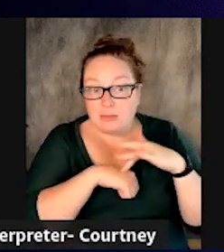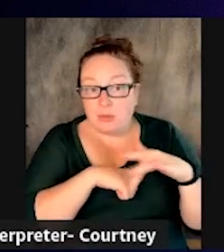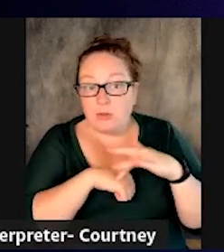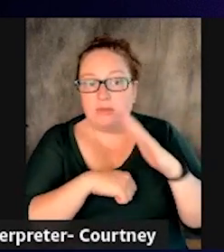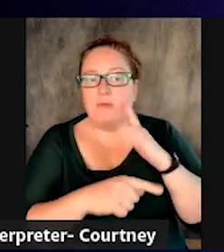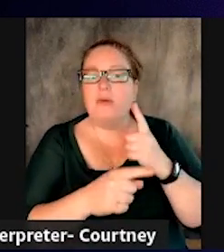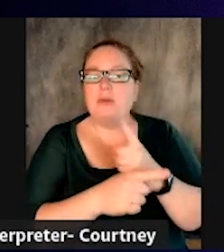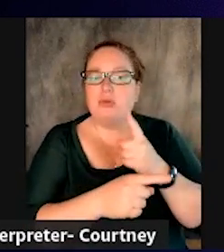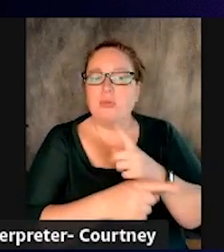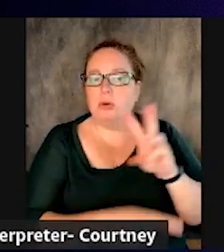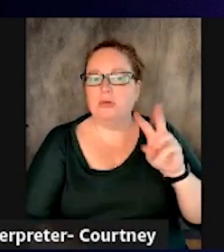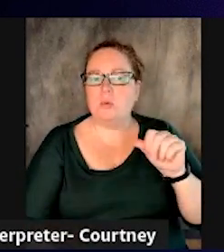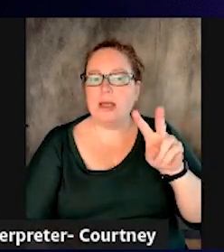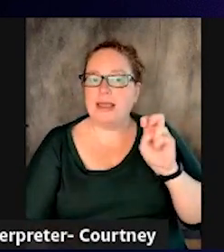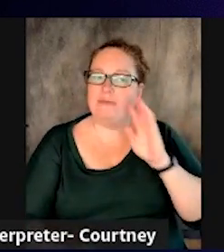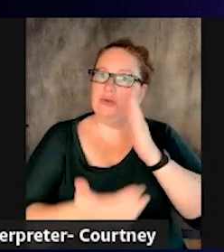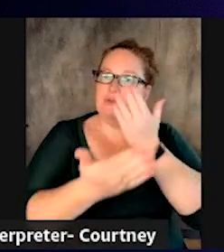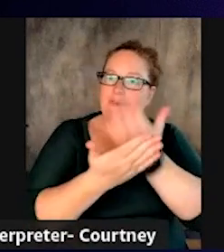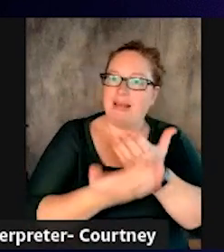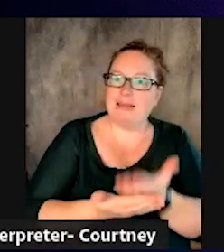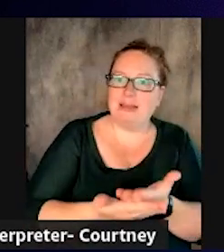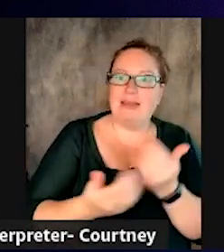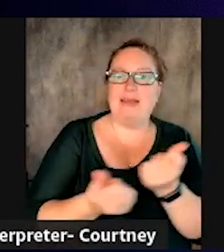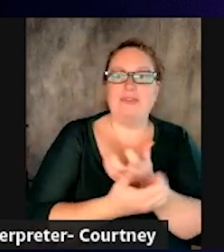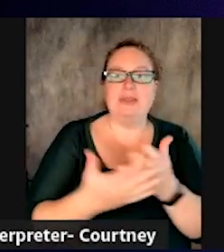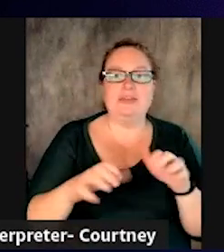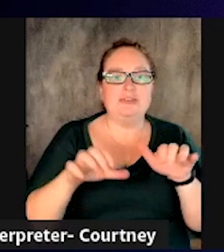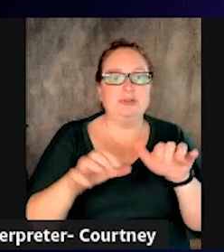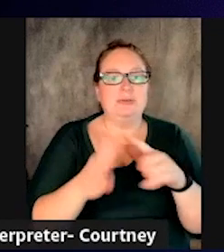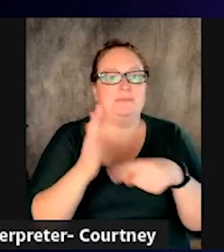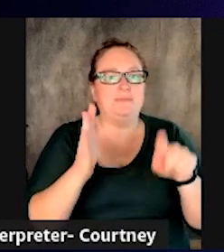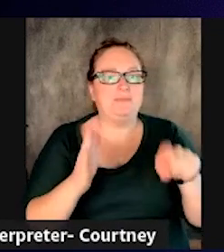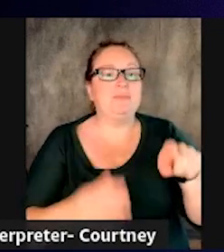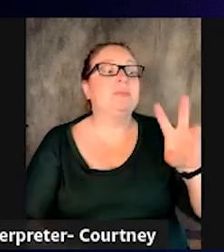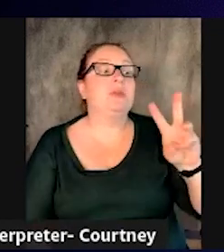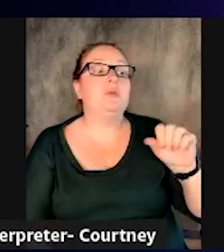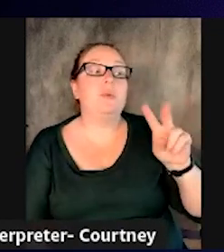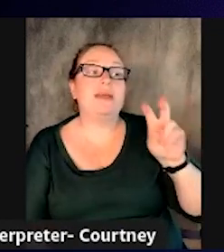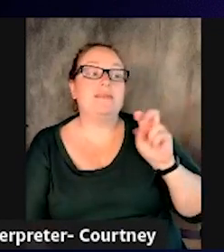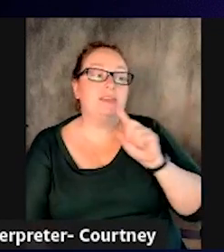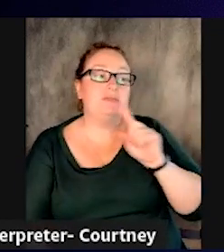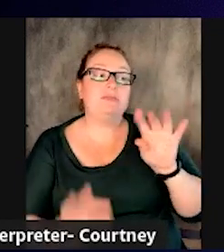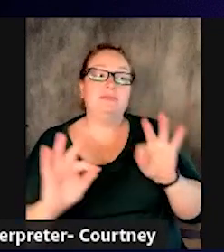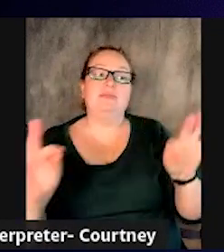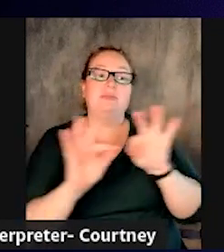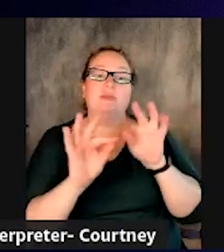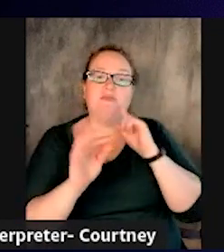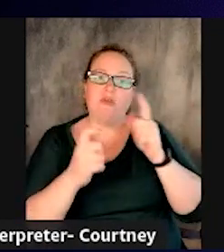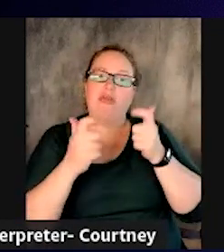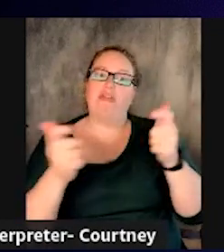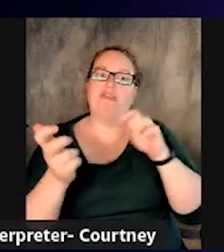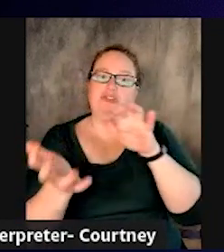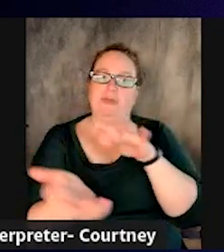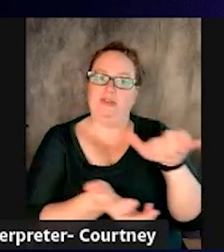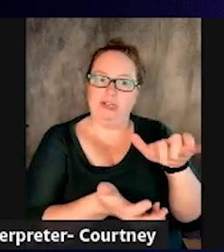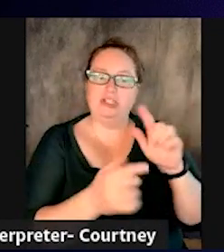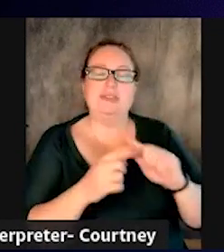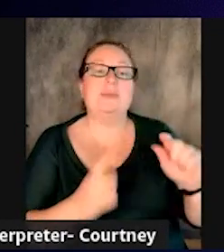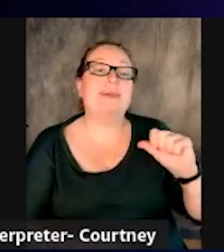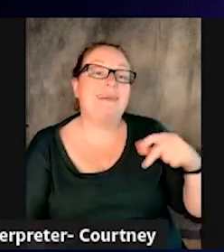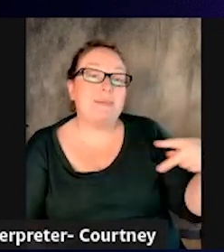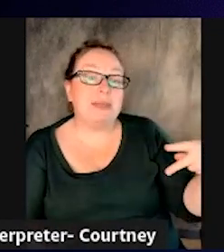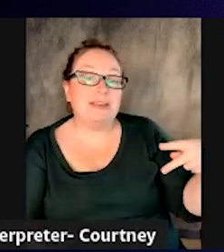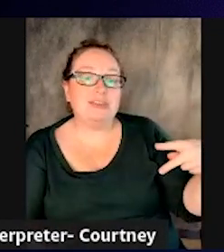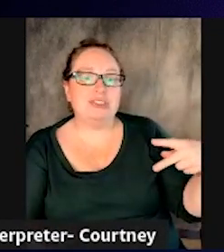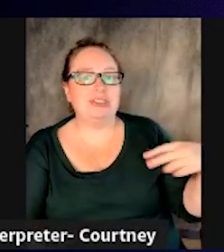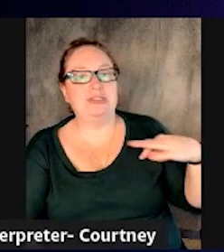appropriate wave to validate what they're doing. So wave planning is really important for large migrations, but applications are useful if